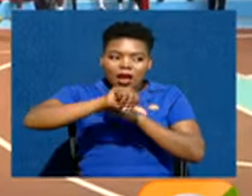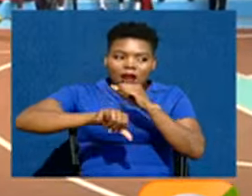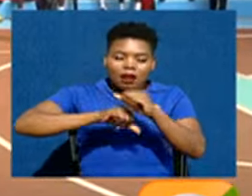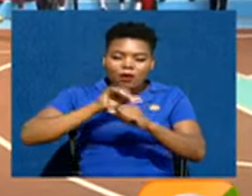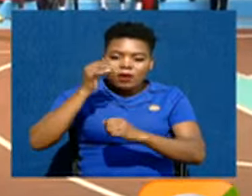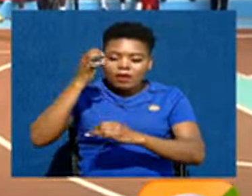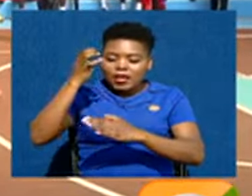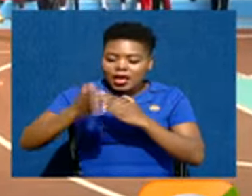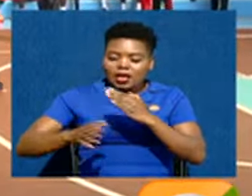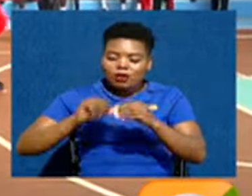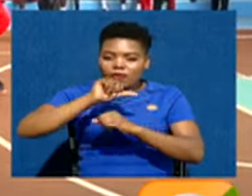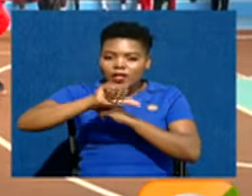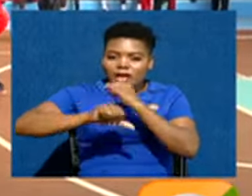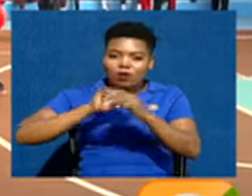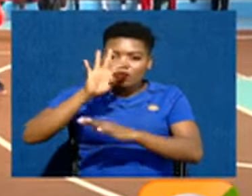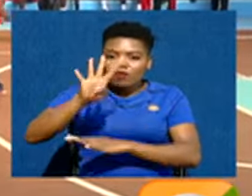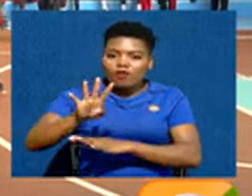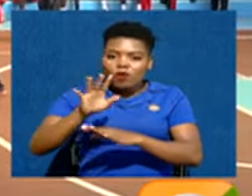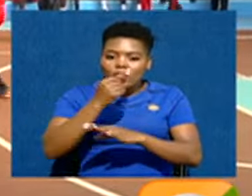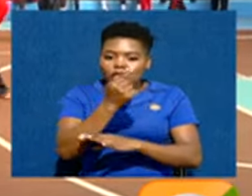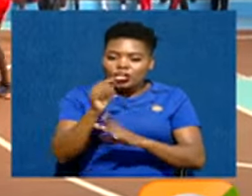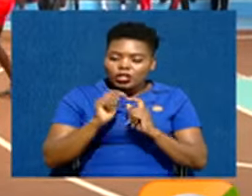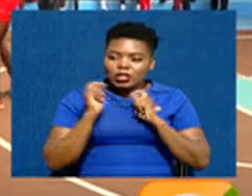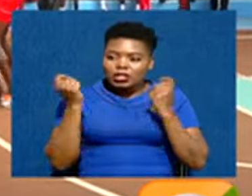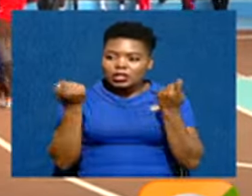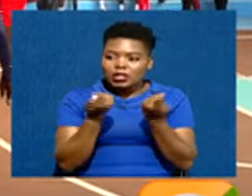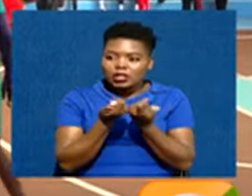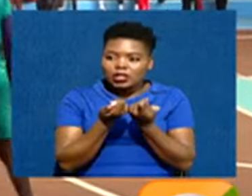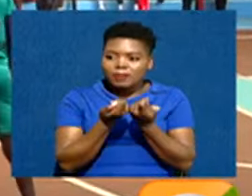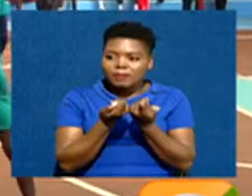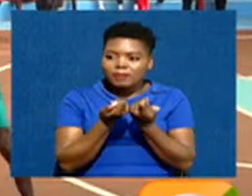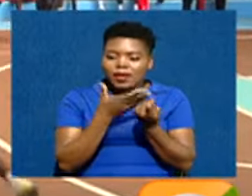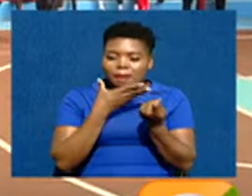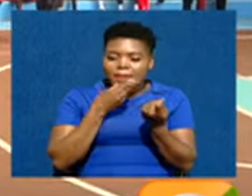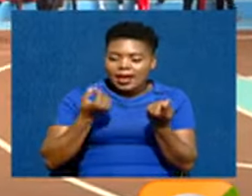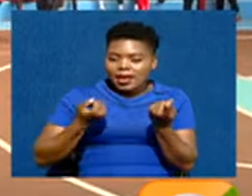fourth leg on Sunday, eight teams in the men's league and eight teams in the women's league will qualify.